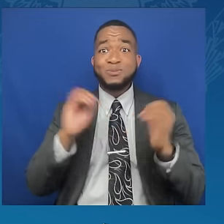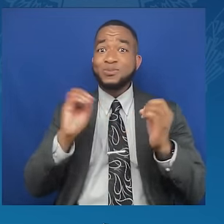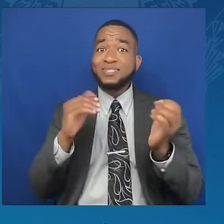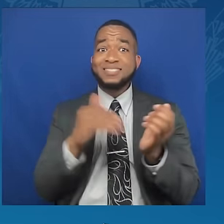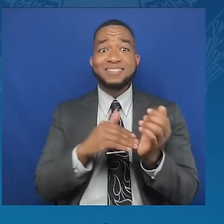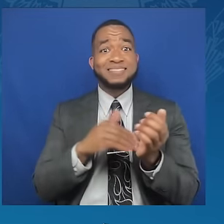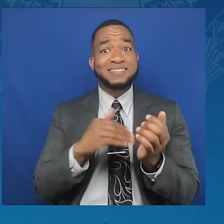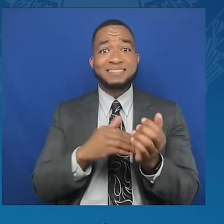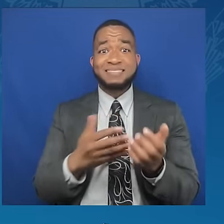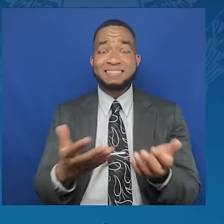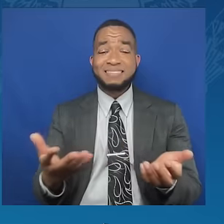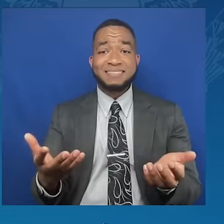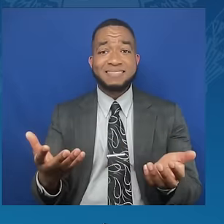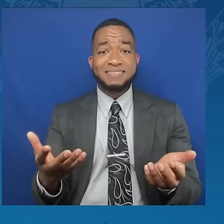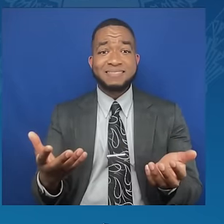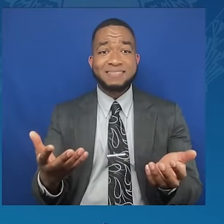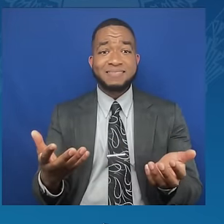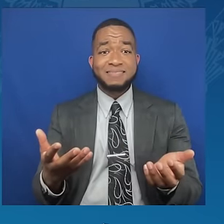and dehydration.